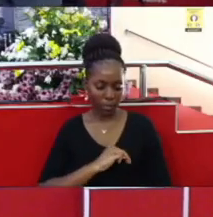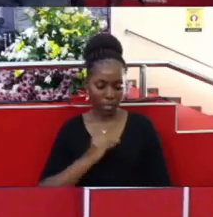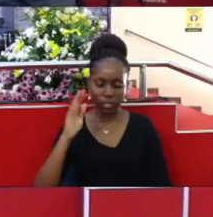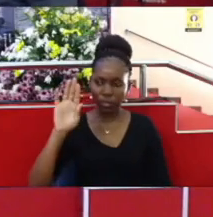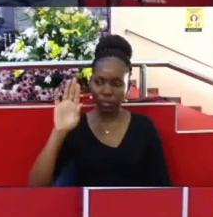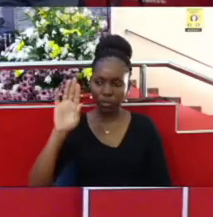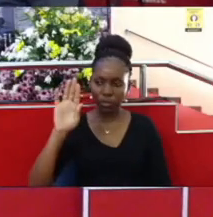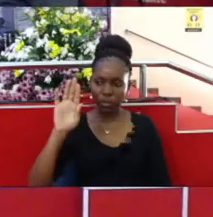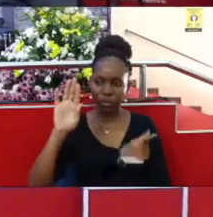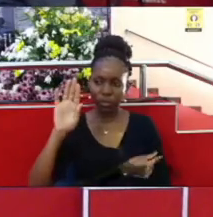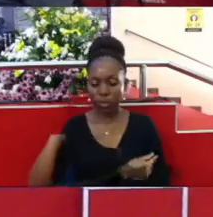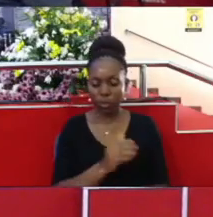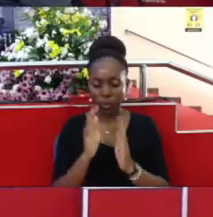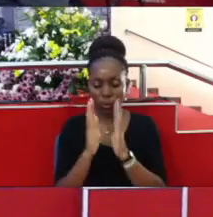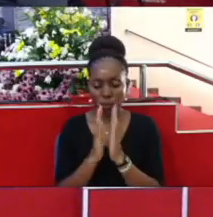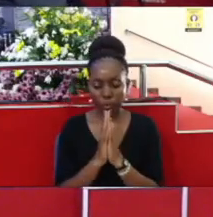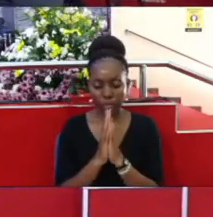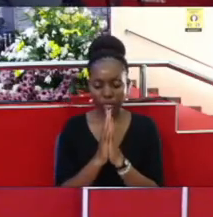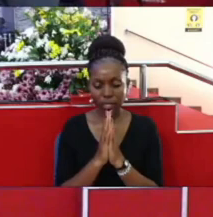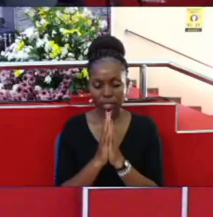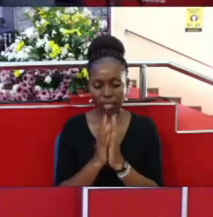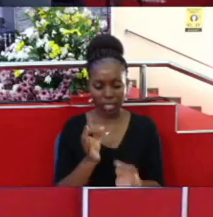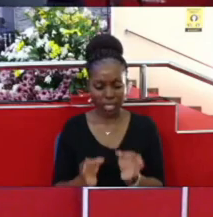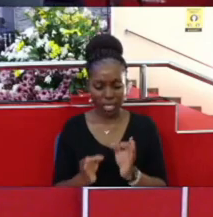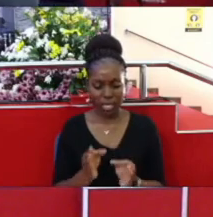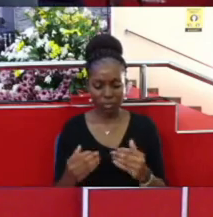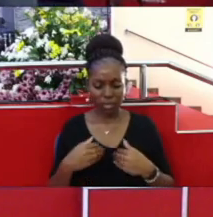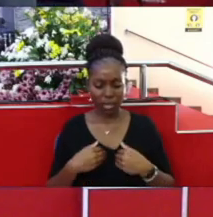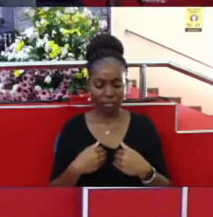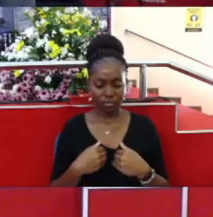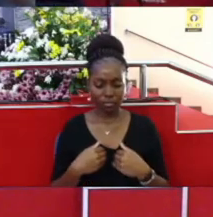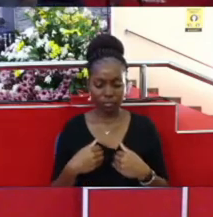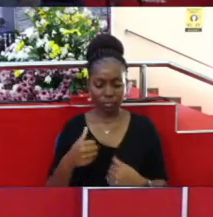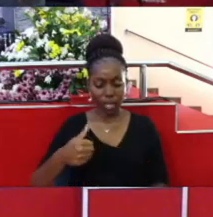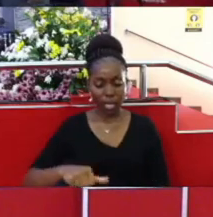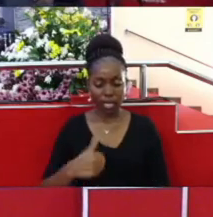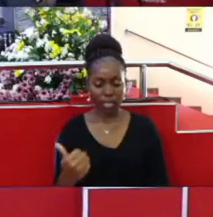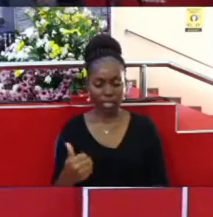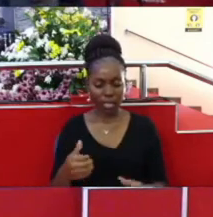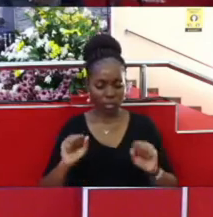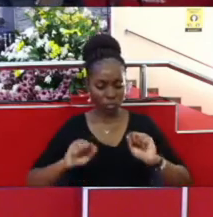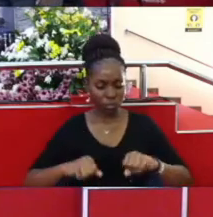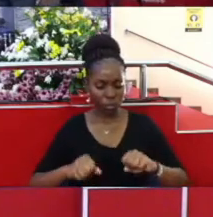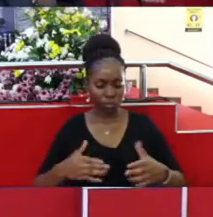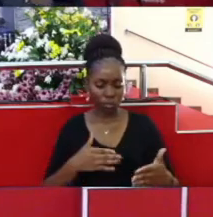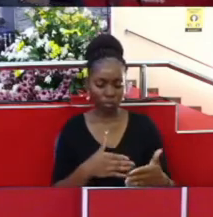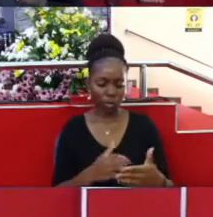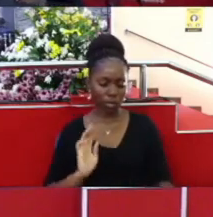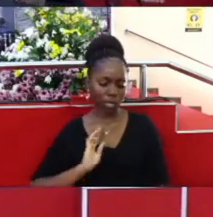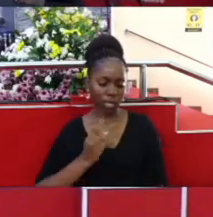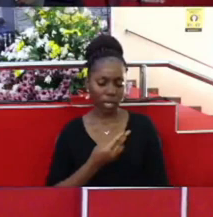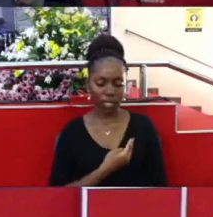neema yako. We pray that if there be anything that will stand before us, kama pana jambo lolote ambalo linazuia, in the way of